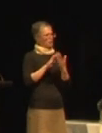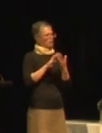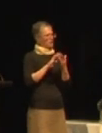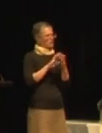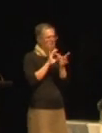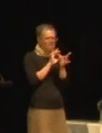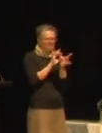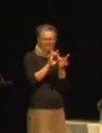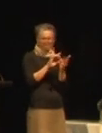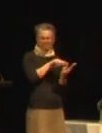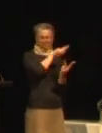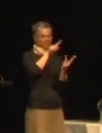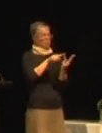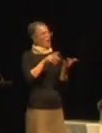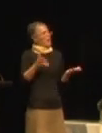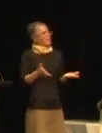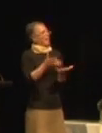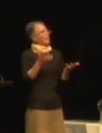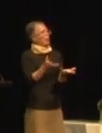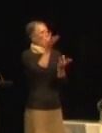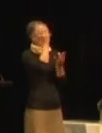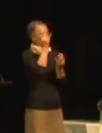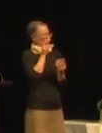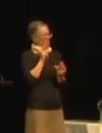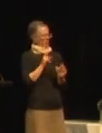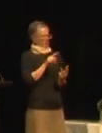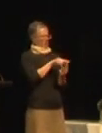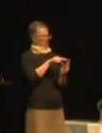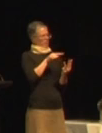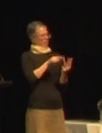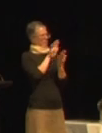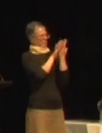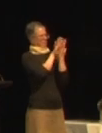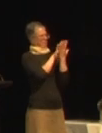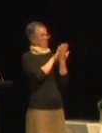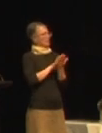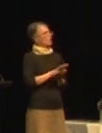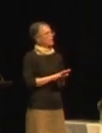playful learning, playful engagement. What that looks like in practice, starting in